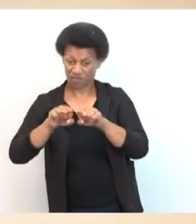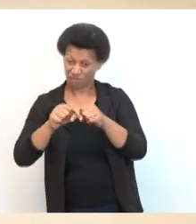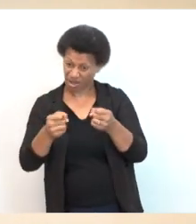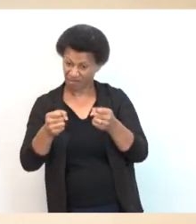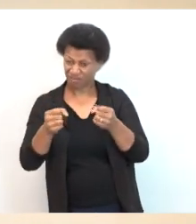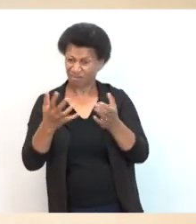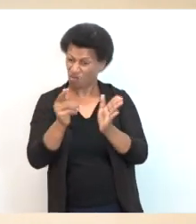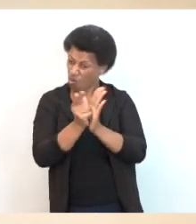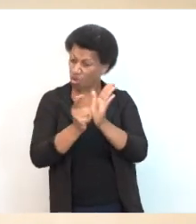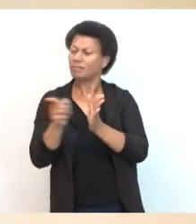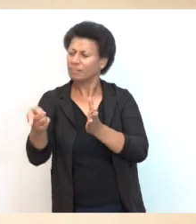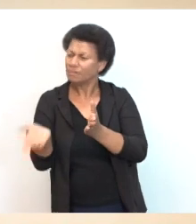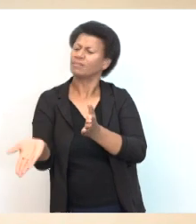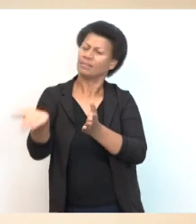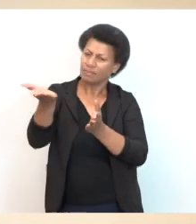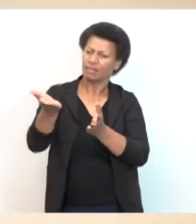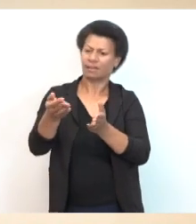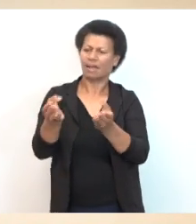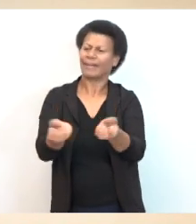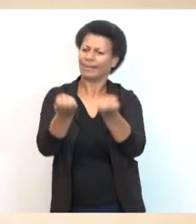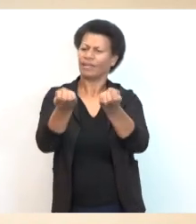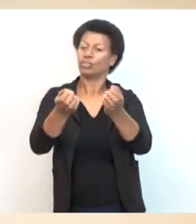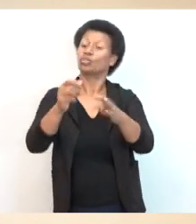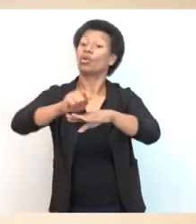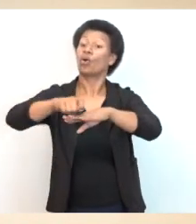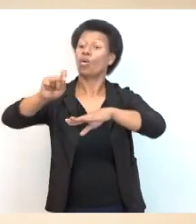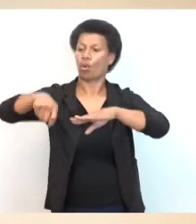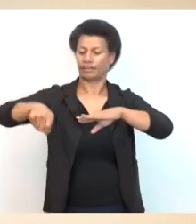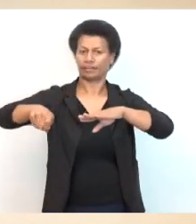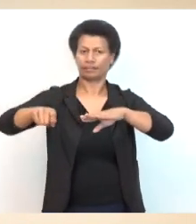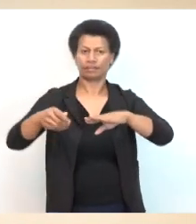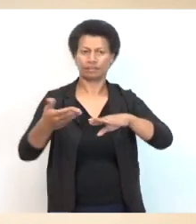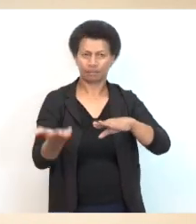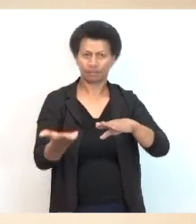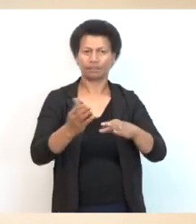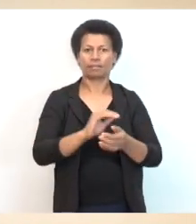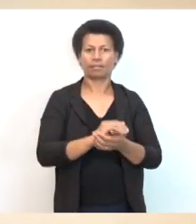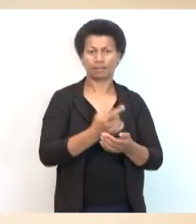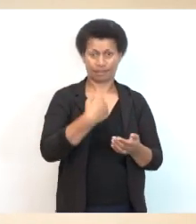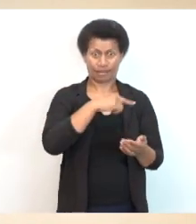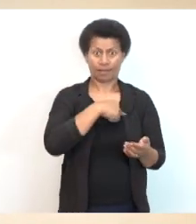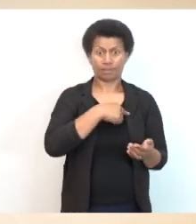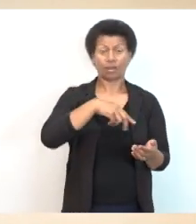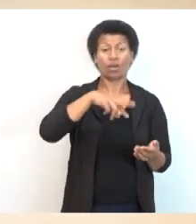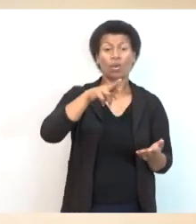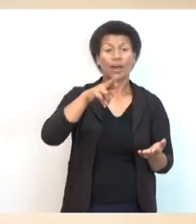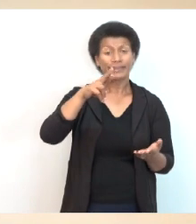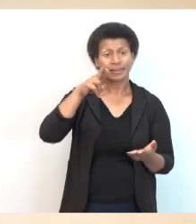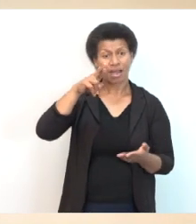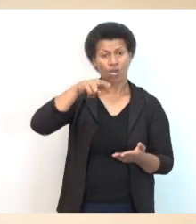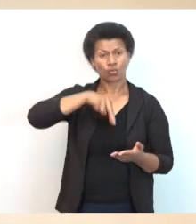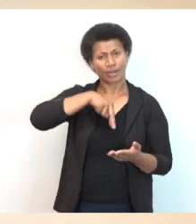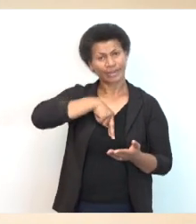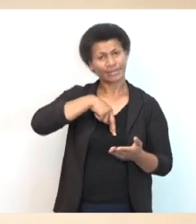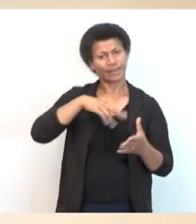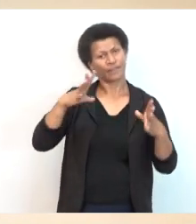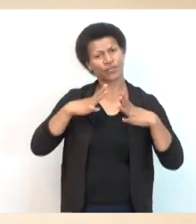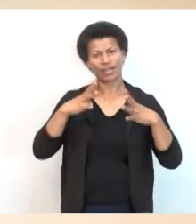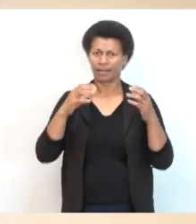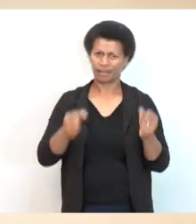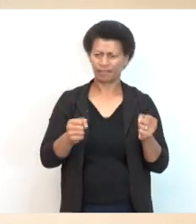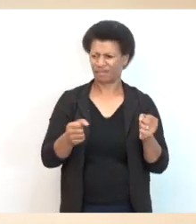court. On the allegations that the People's Coalition government is defraying religious freedom, Mr. Qayyum is blind to the